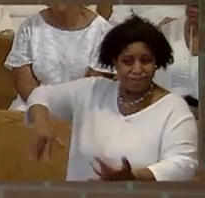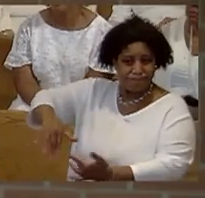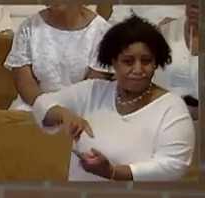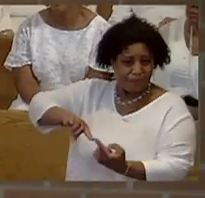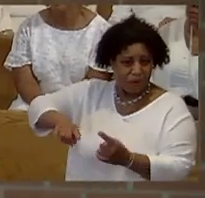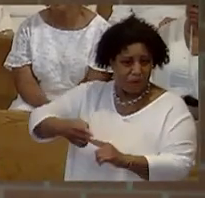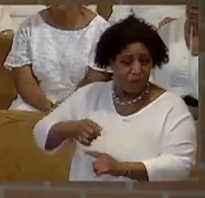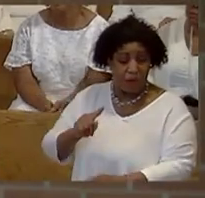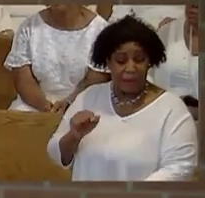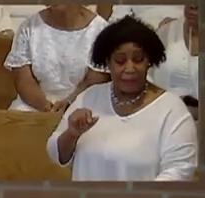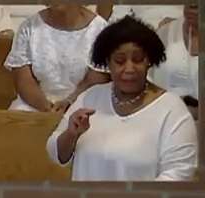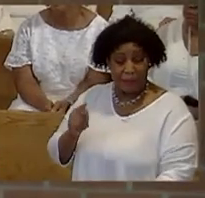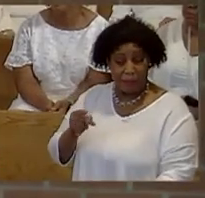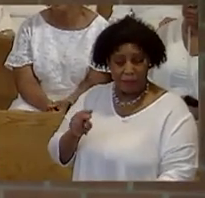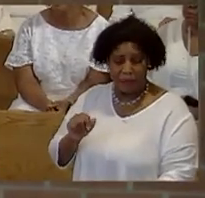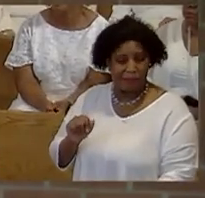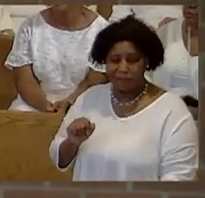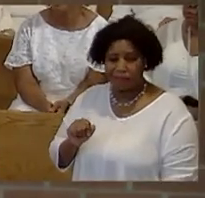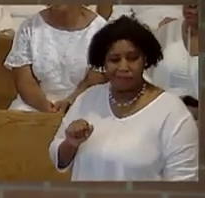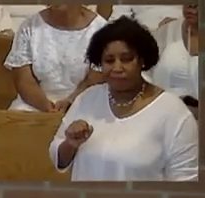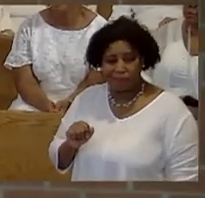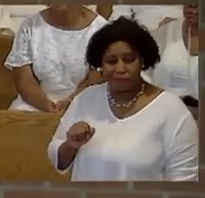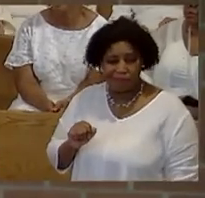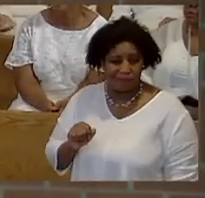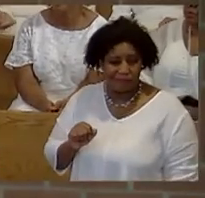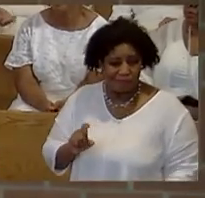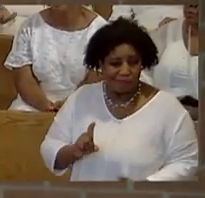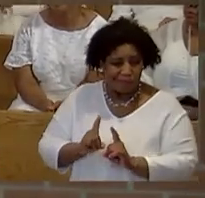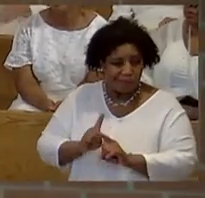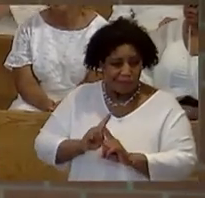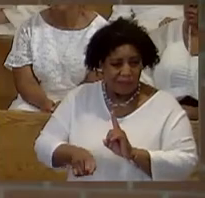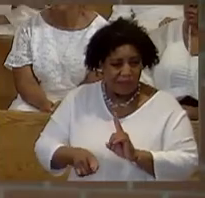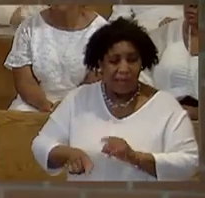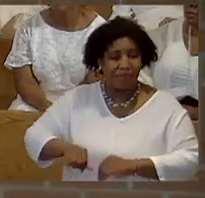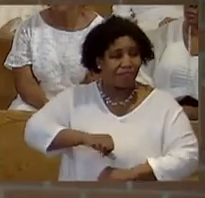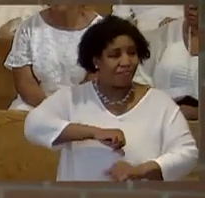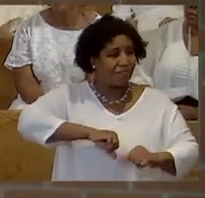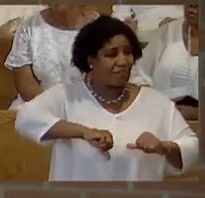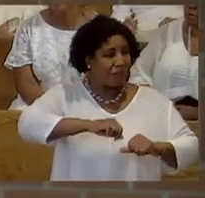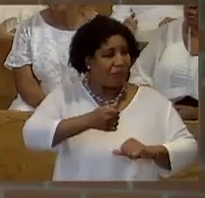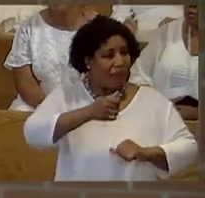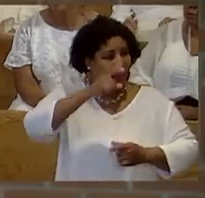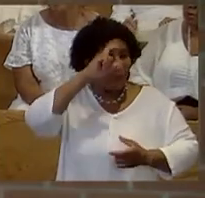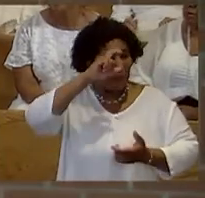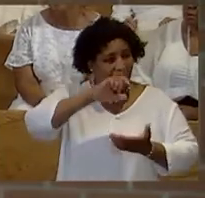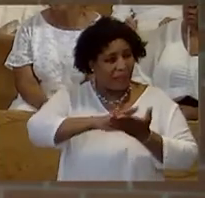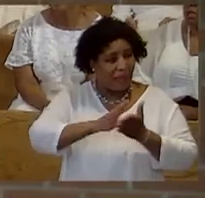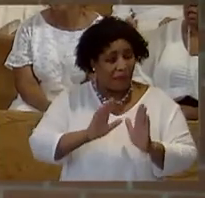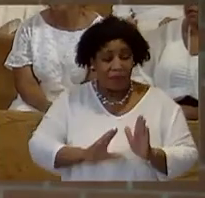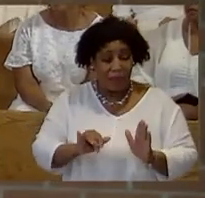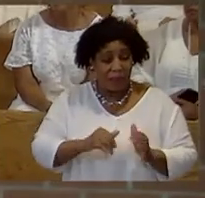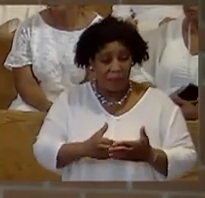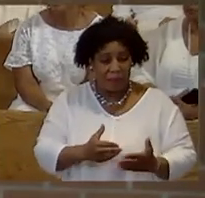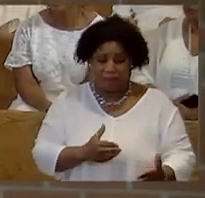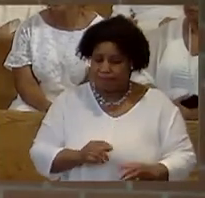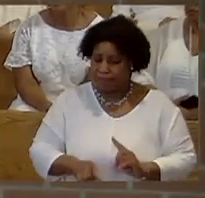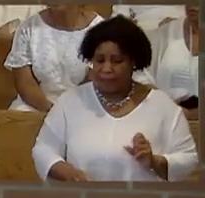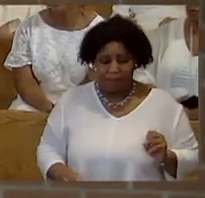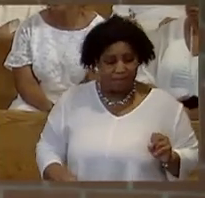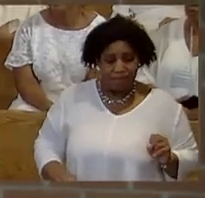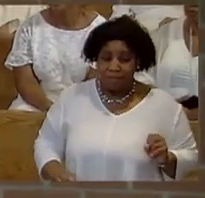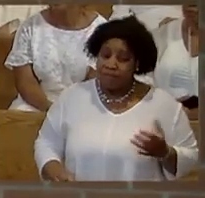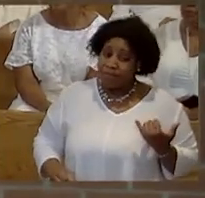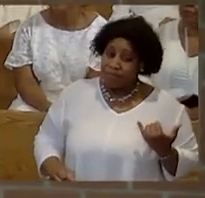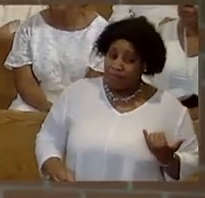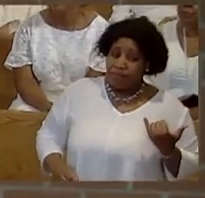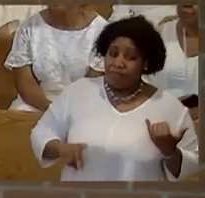friend, Tim. He's not able to be in the fellowship of the believers like he once were. But now we